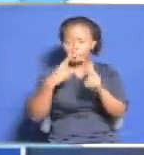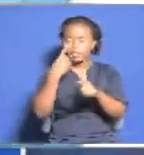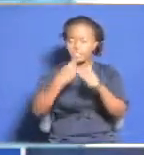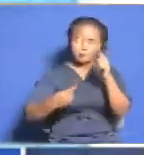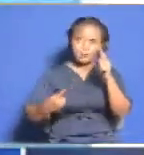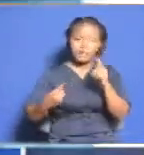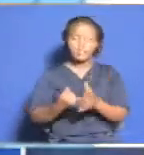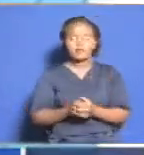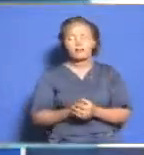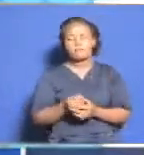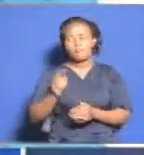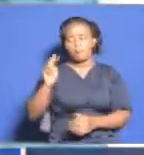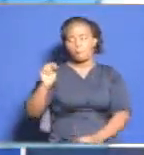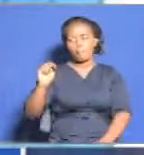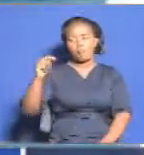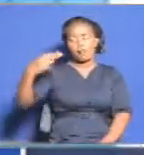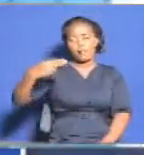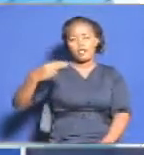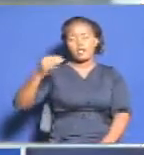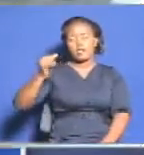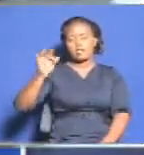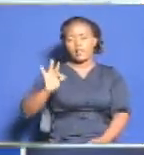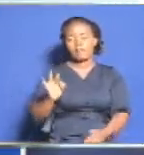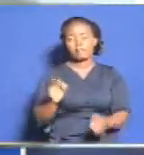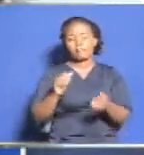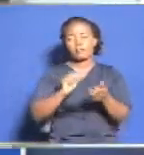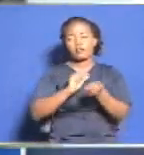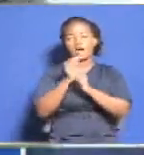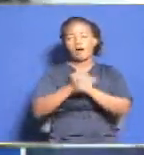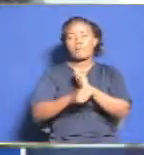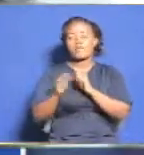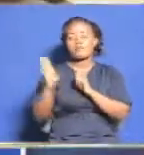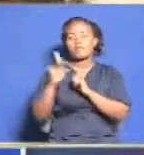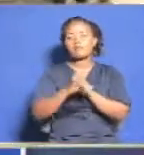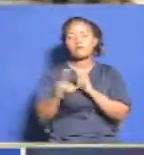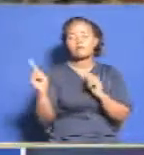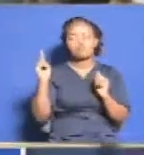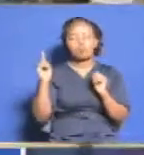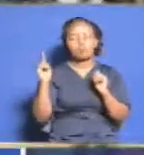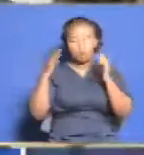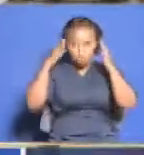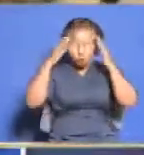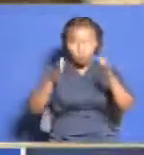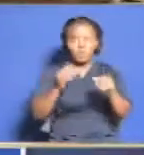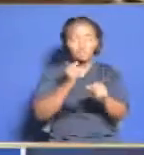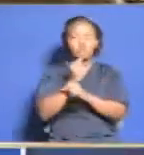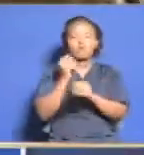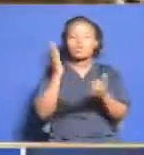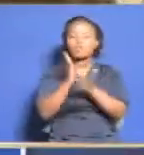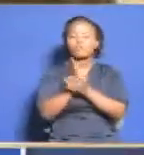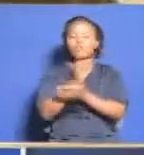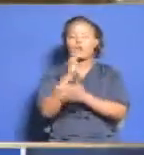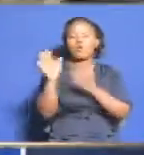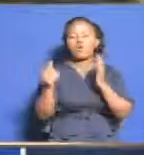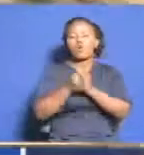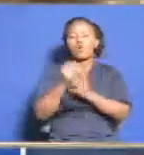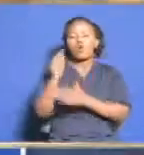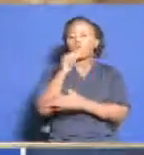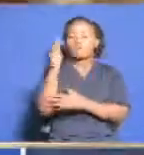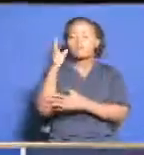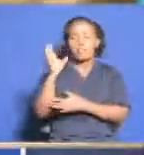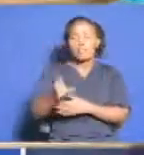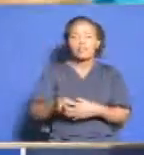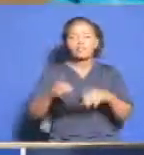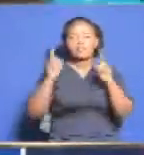government-backed National Hospital Insurance Fund Amendment Bill seeks to make it compulsory for every Kenyan to contribute 500